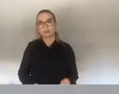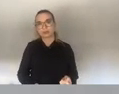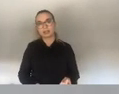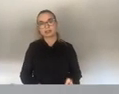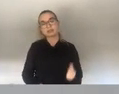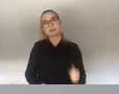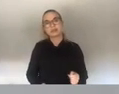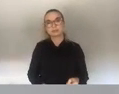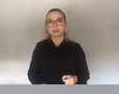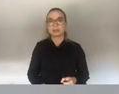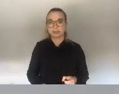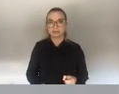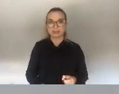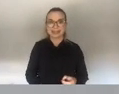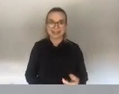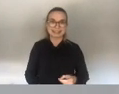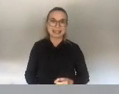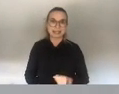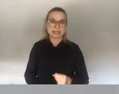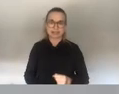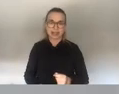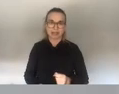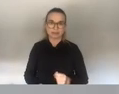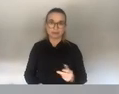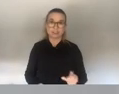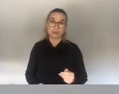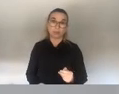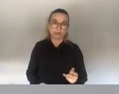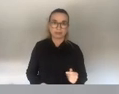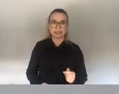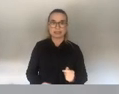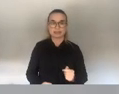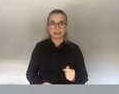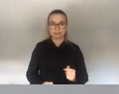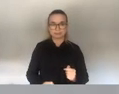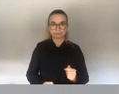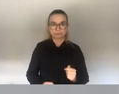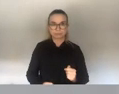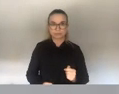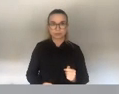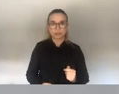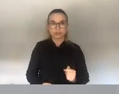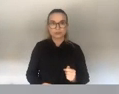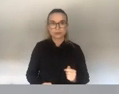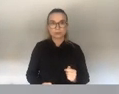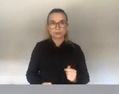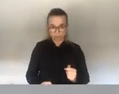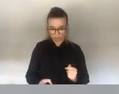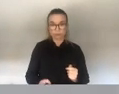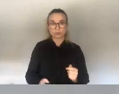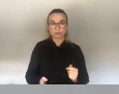up in Northern Ireland, serving within the military and acting as caregiver for someone with PTSD.